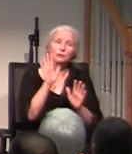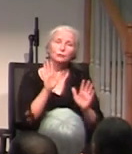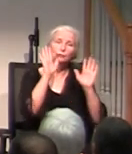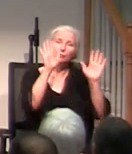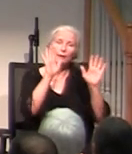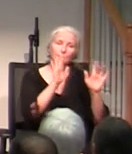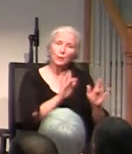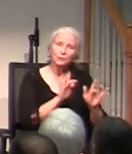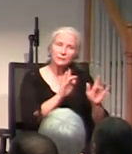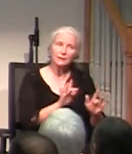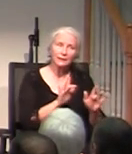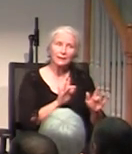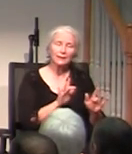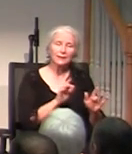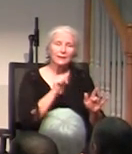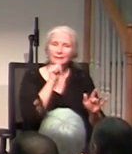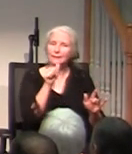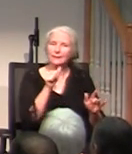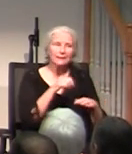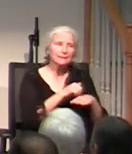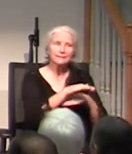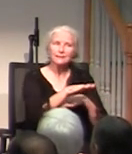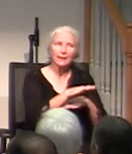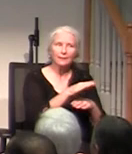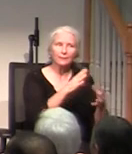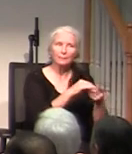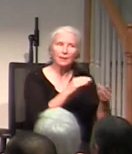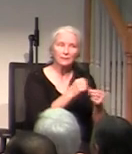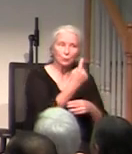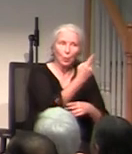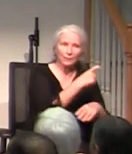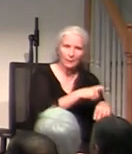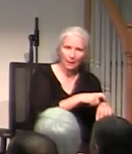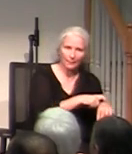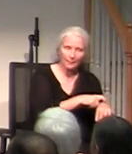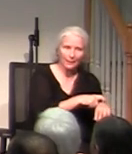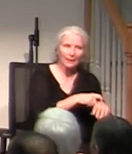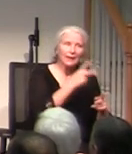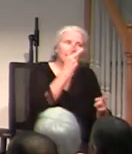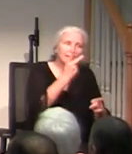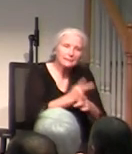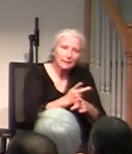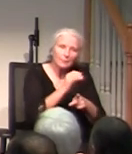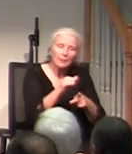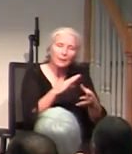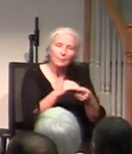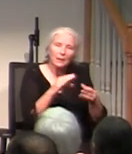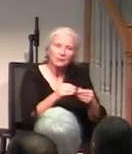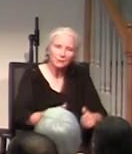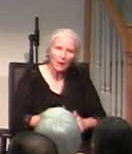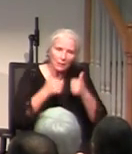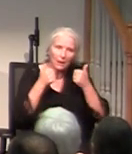once. He's keeping it alive for you and me. She said,